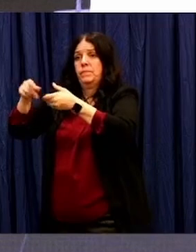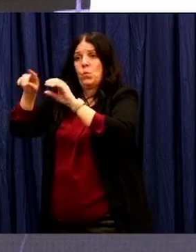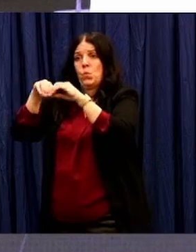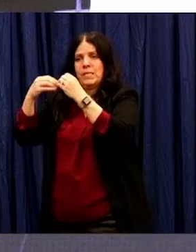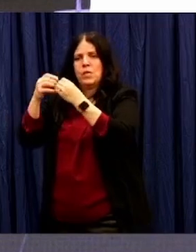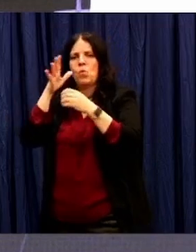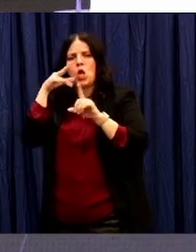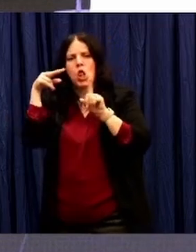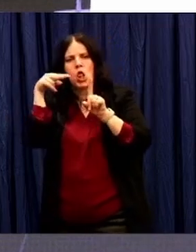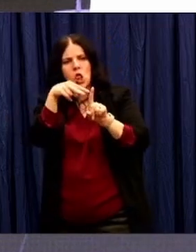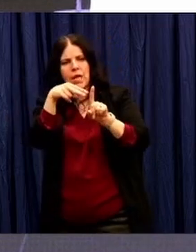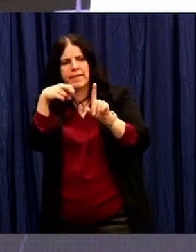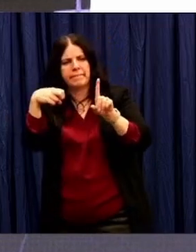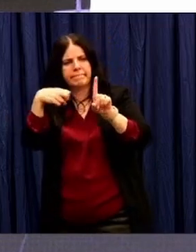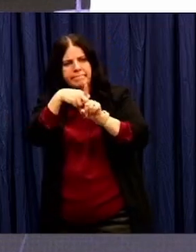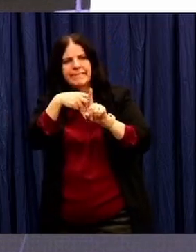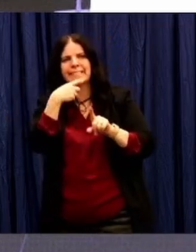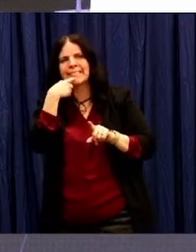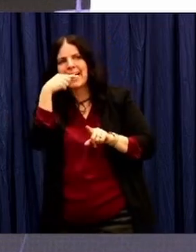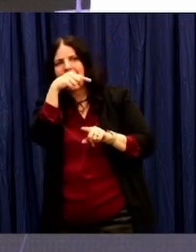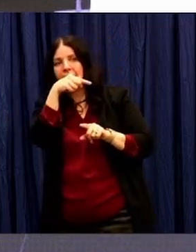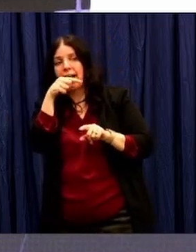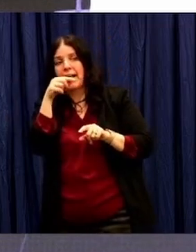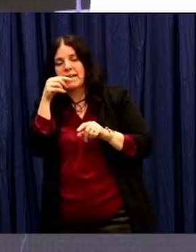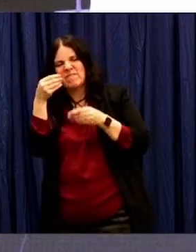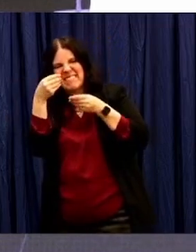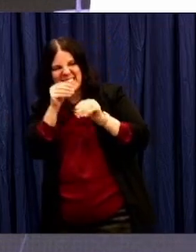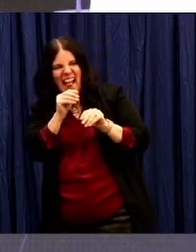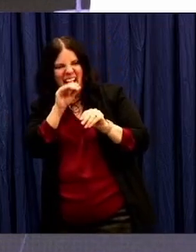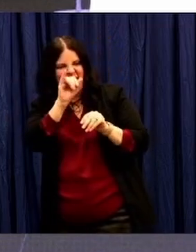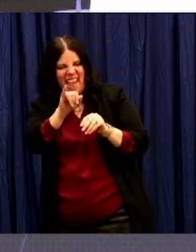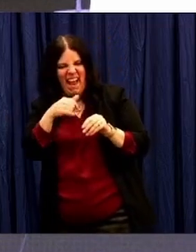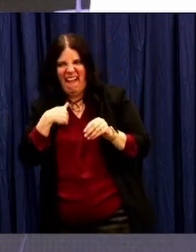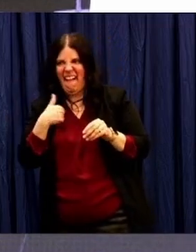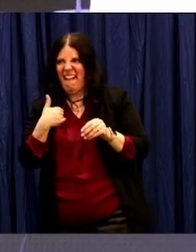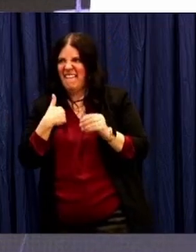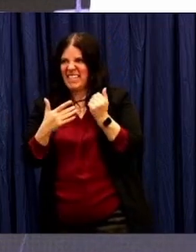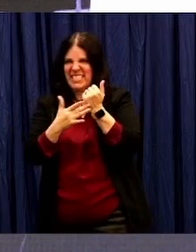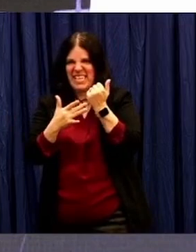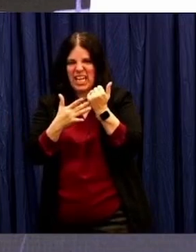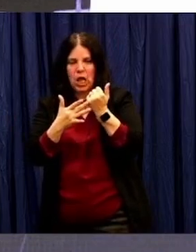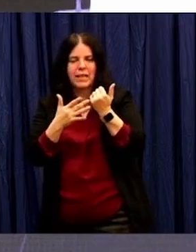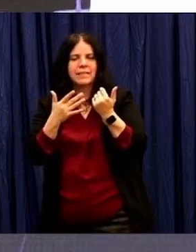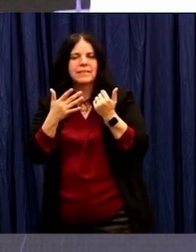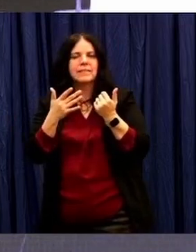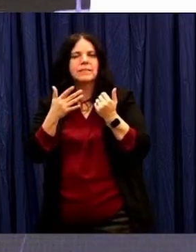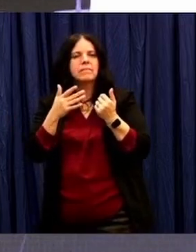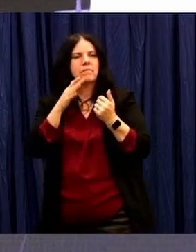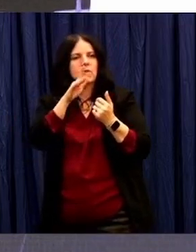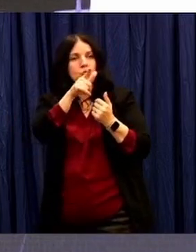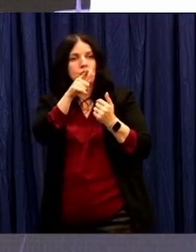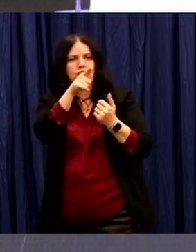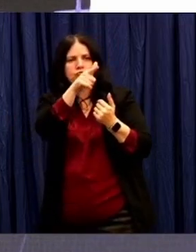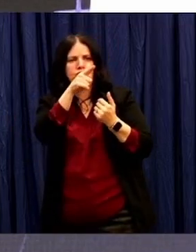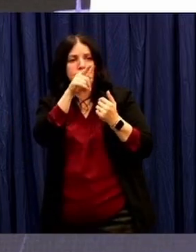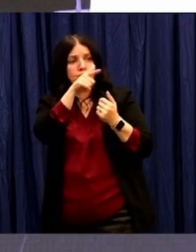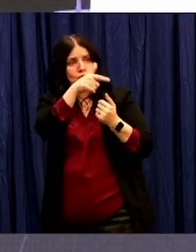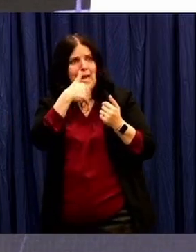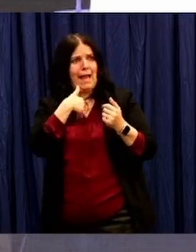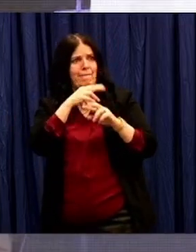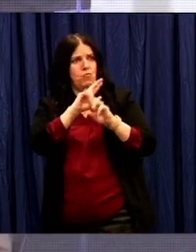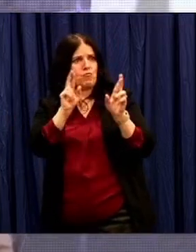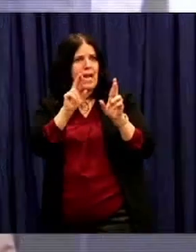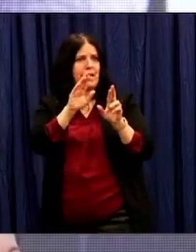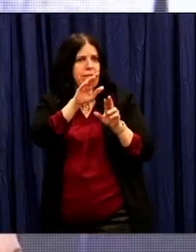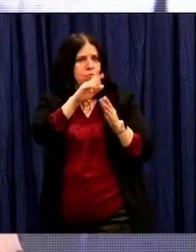on your website. So they will sell you this product, and it is kind of like a Band-Aid. You just put it on top of an application